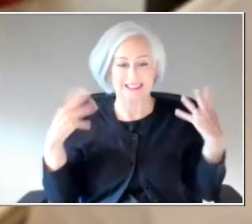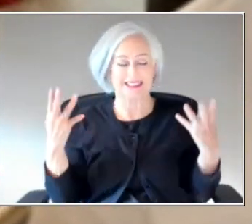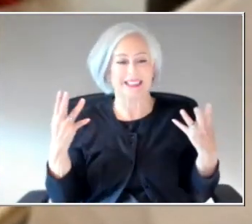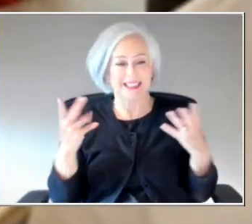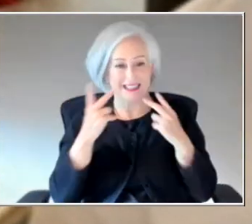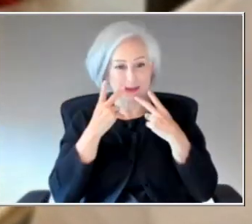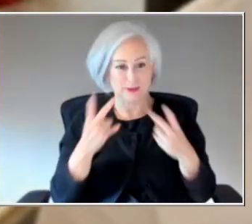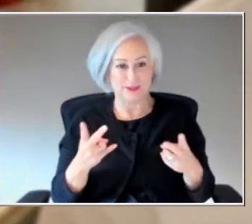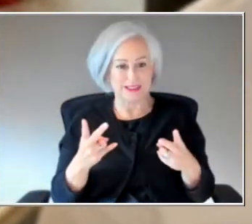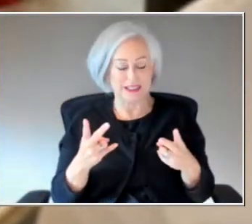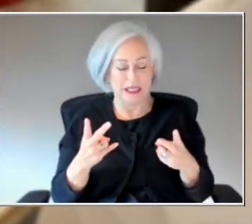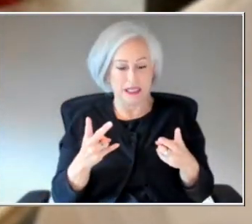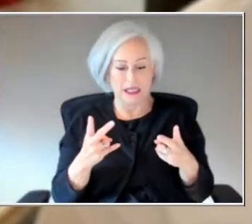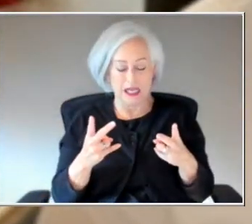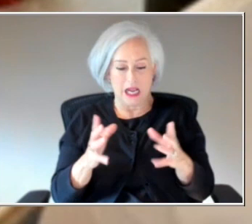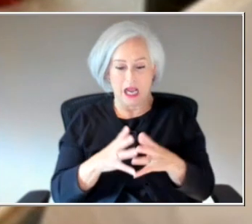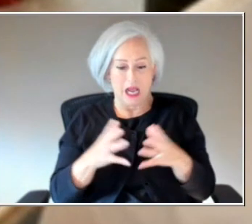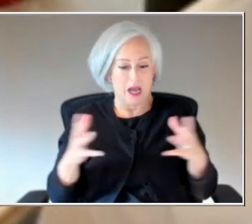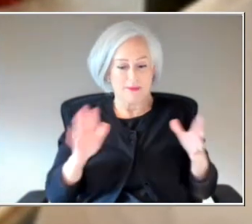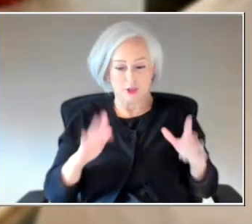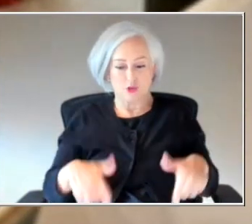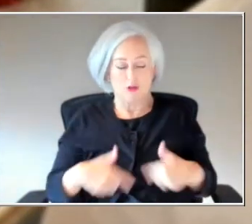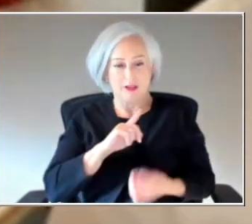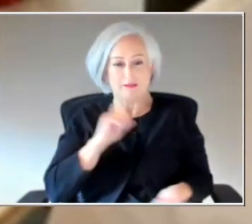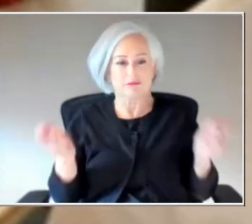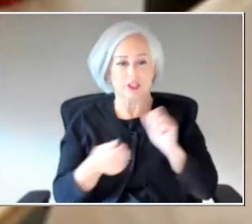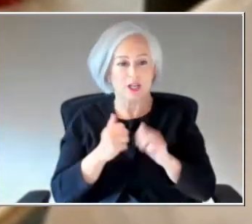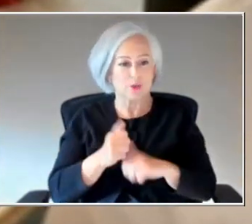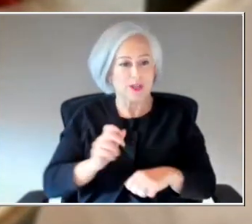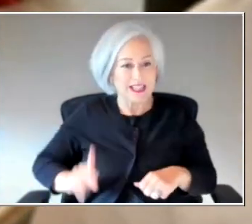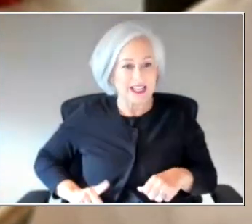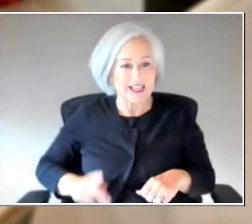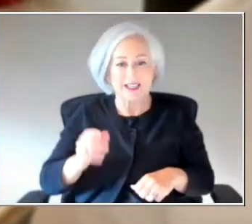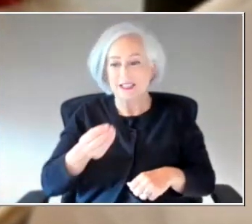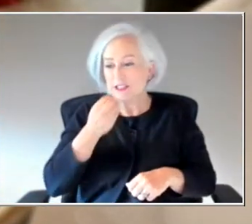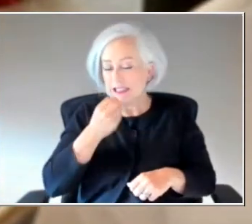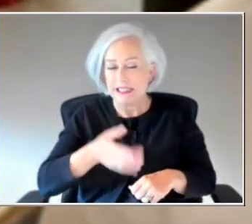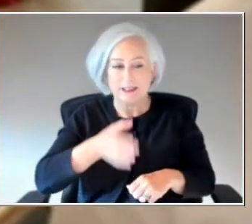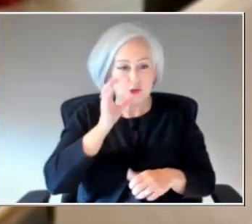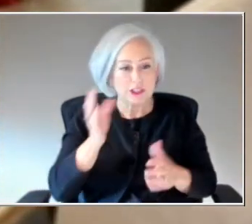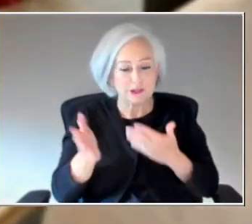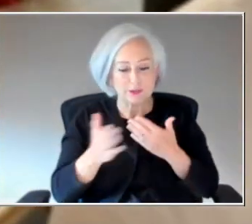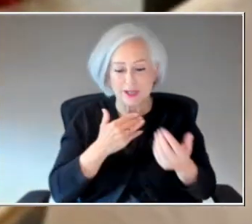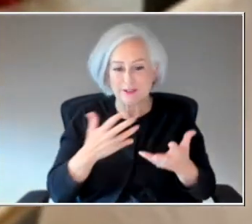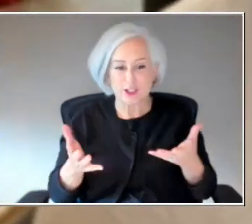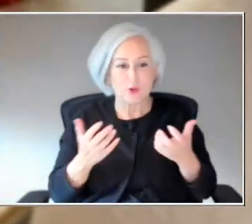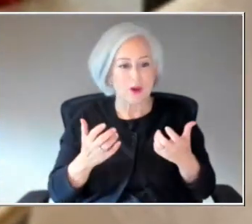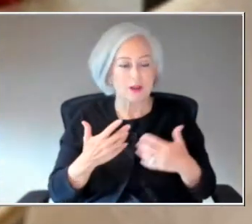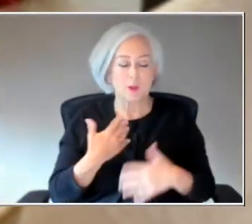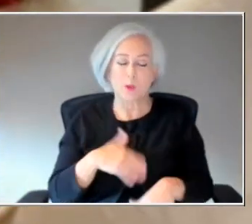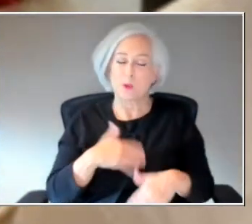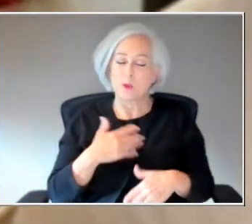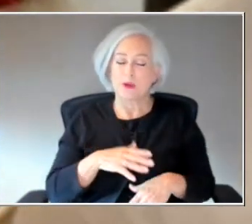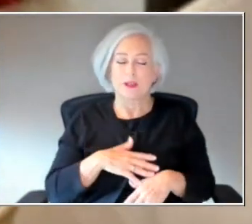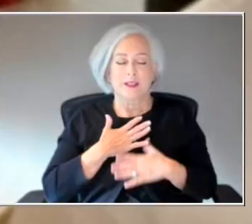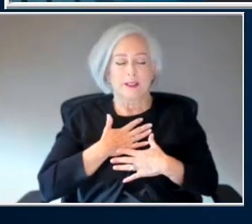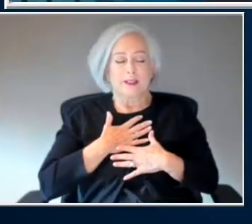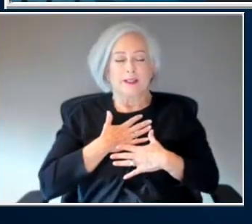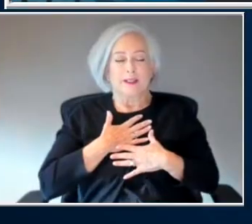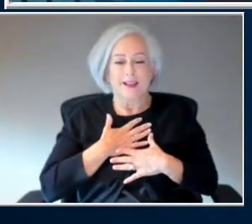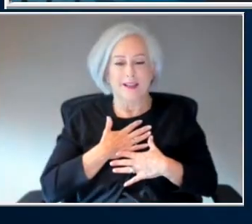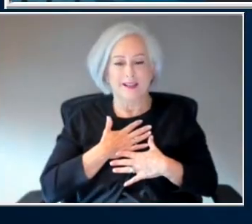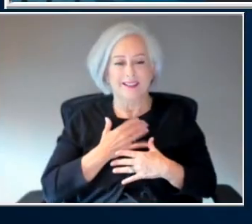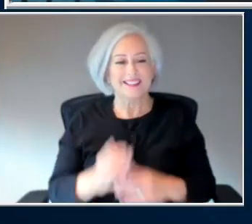kidney made. She's eating what she wants, drinking as much as she wants, and that's more than we could have ever asked for. Yeah,